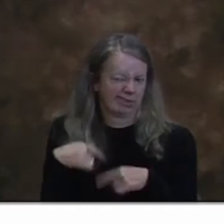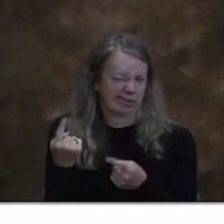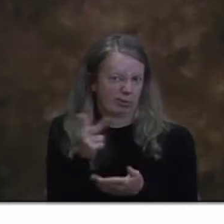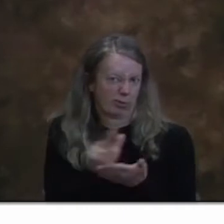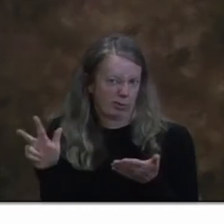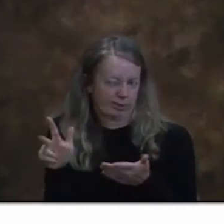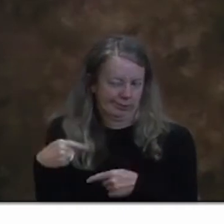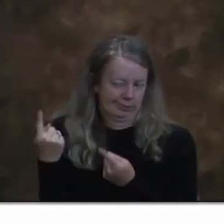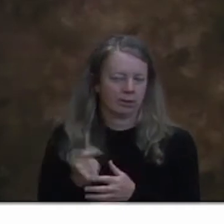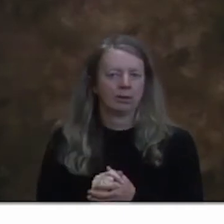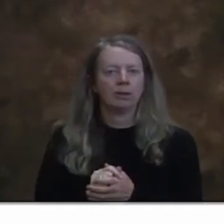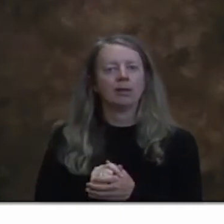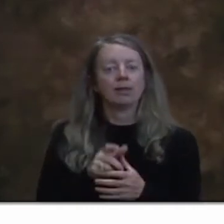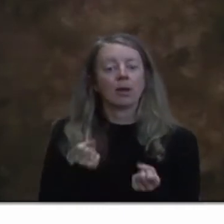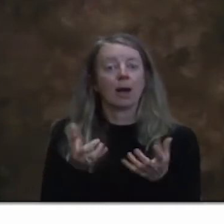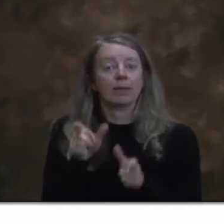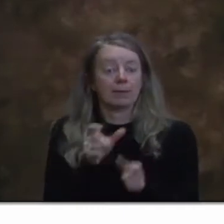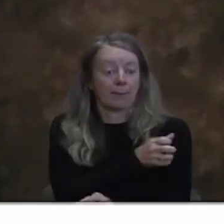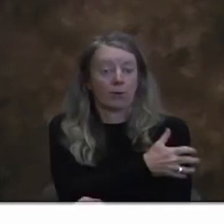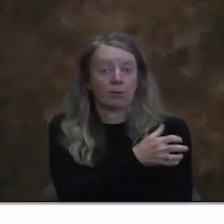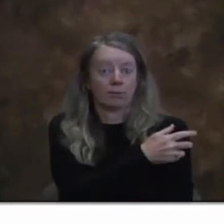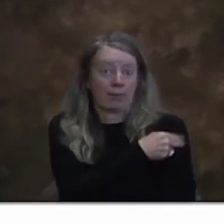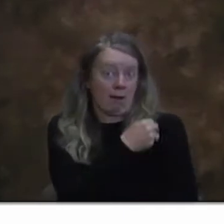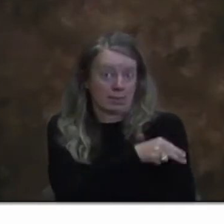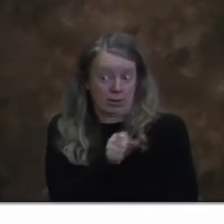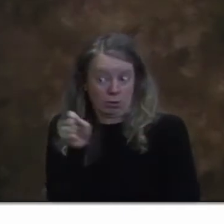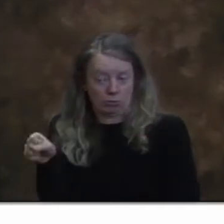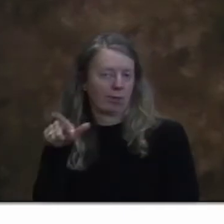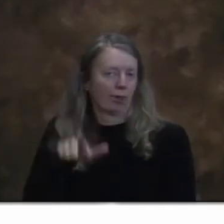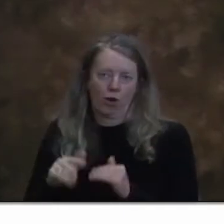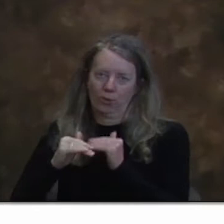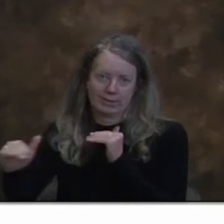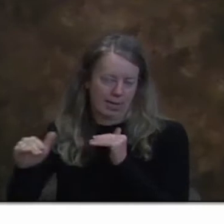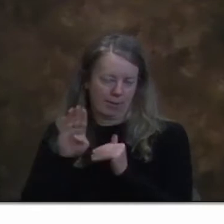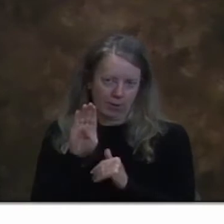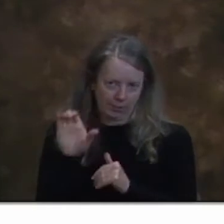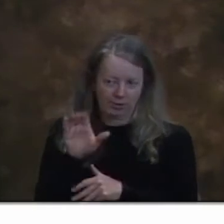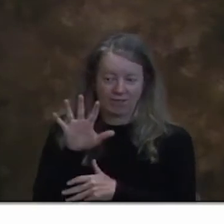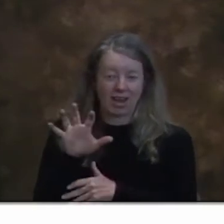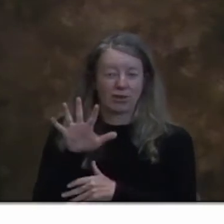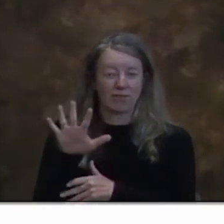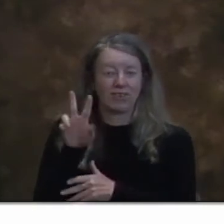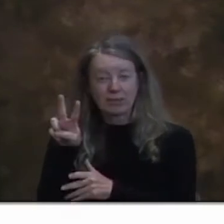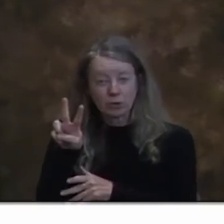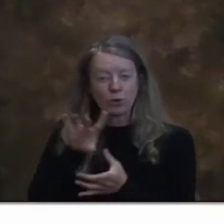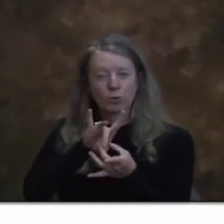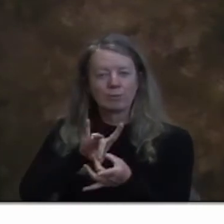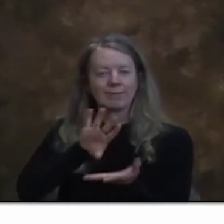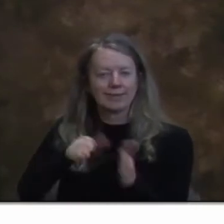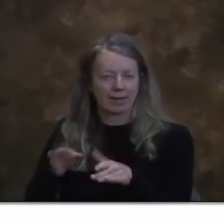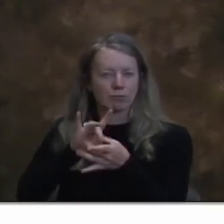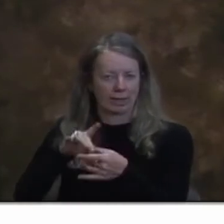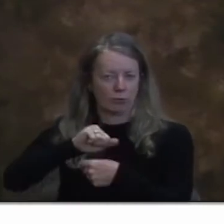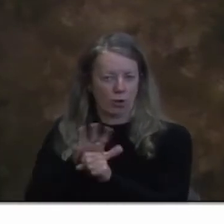Hospitalizations also remain low and stable. Buncombe County has experienced 552 COVID-19 related deaths, with 3 being